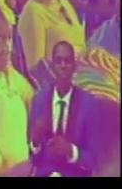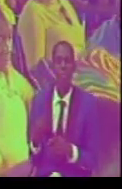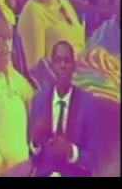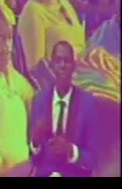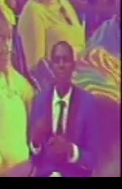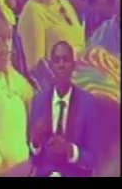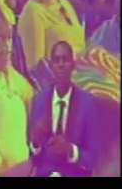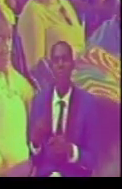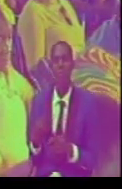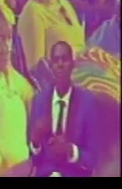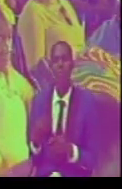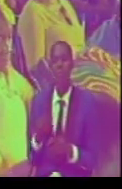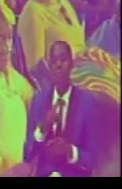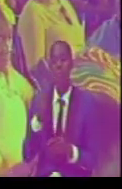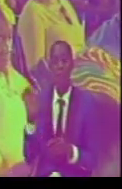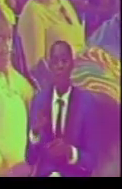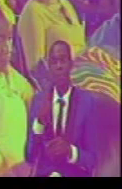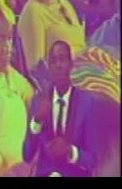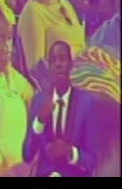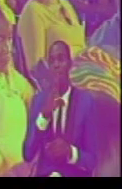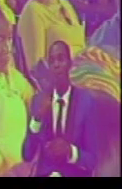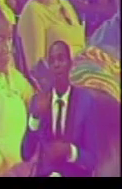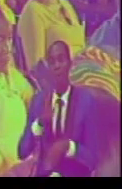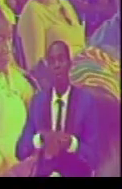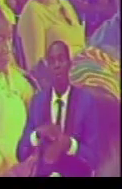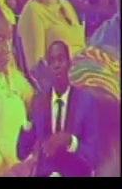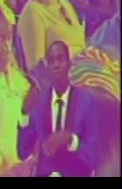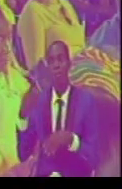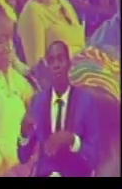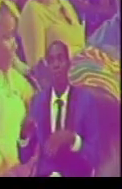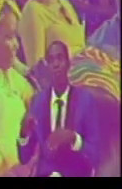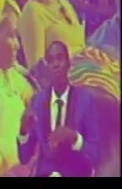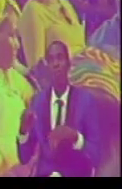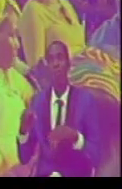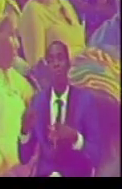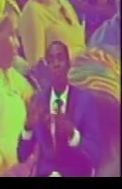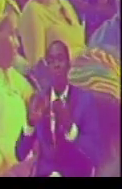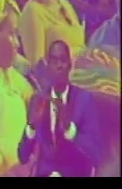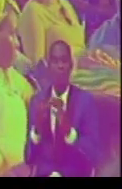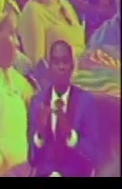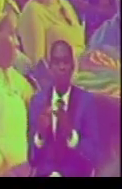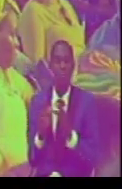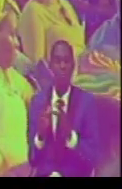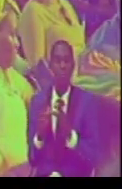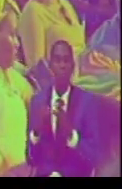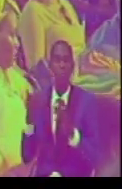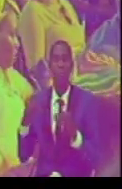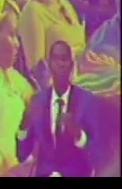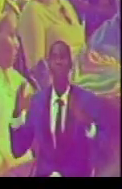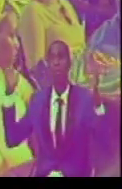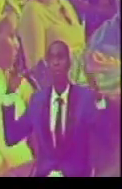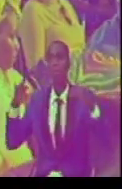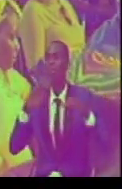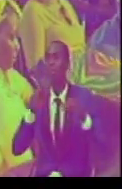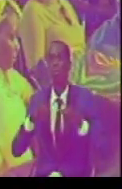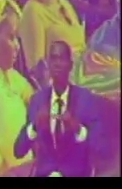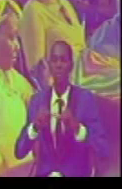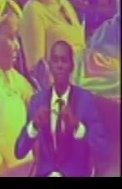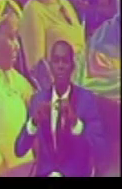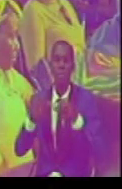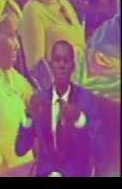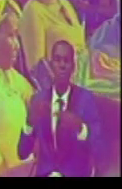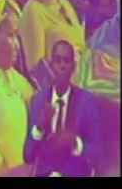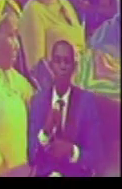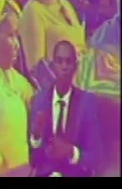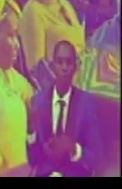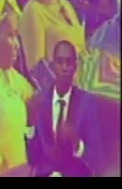he logged in to connect to the program. Wherever you are on social media, these showers are still falling. And for